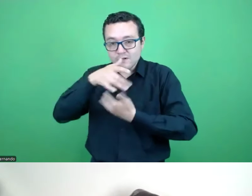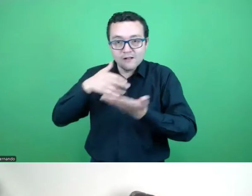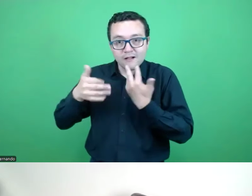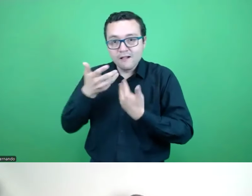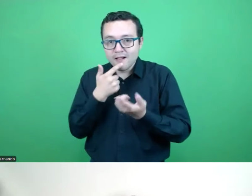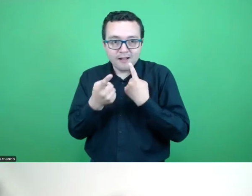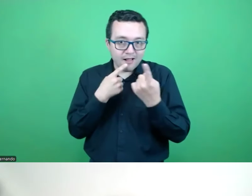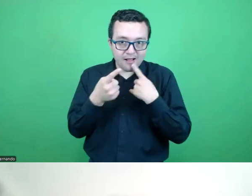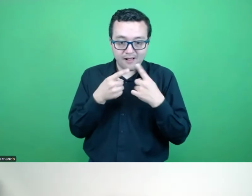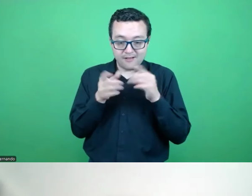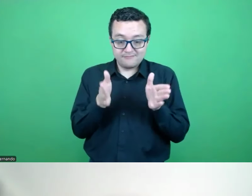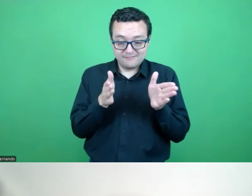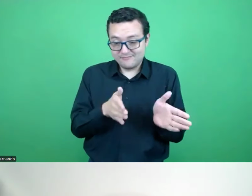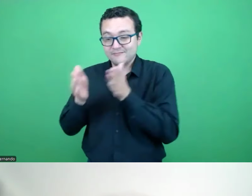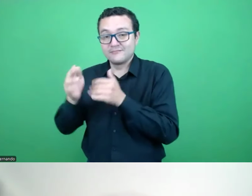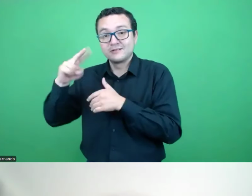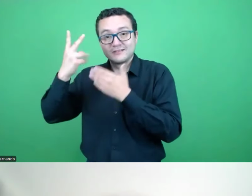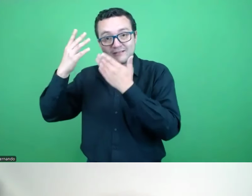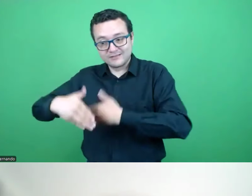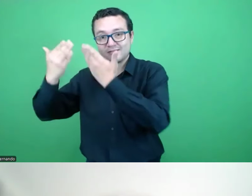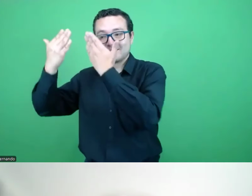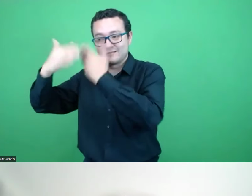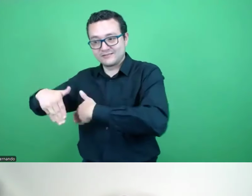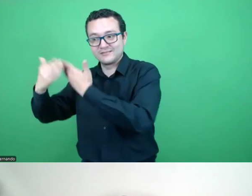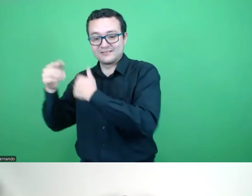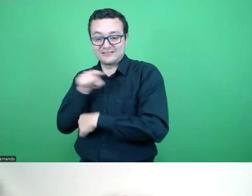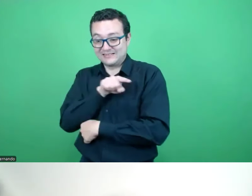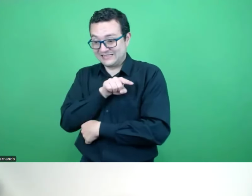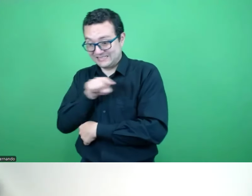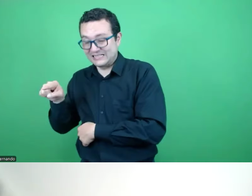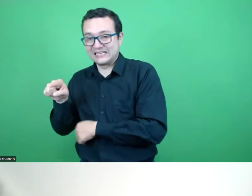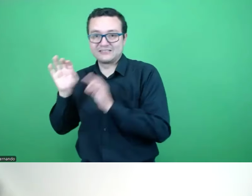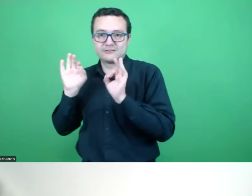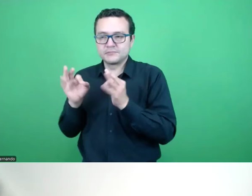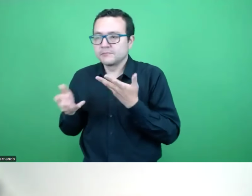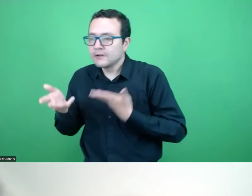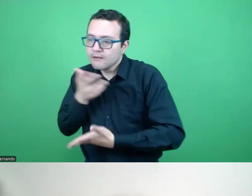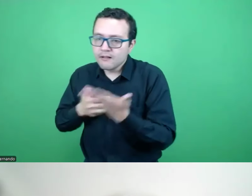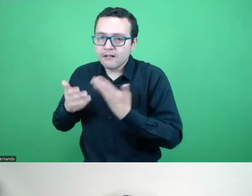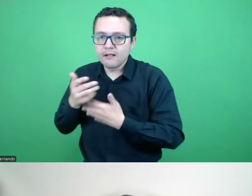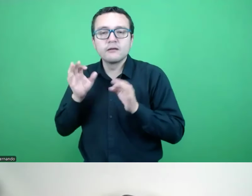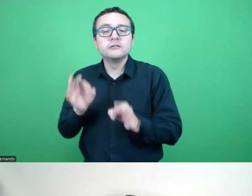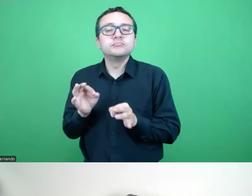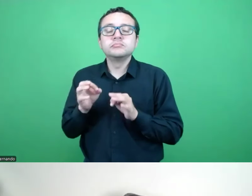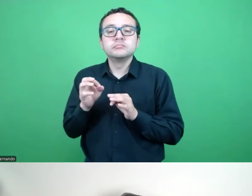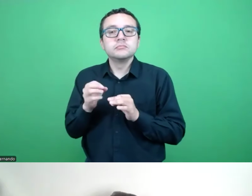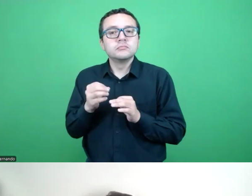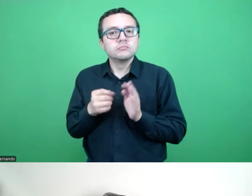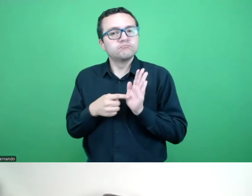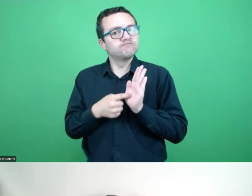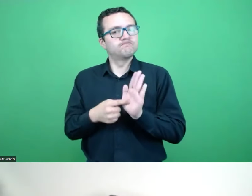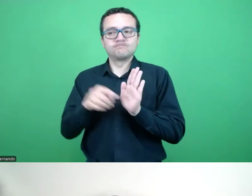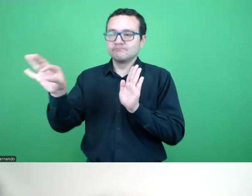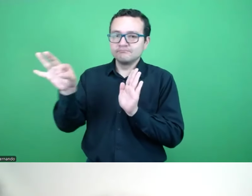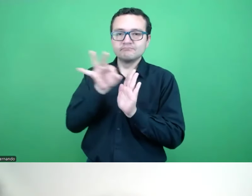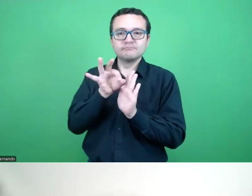practices on the different aspects that we will be talking about. So I would already encourage you to look through the